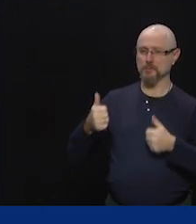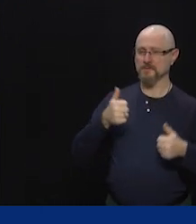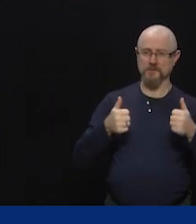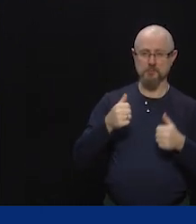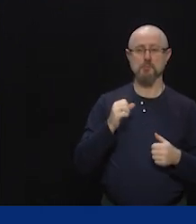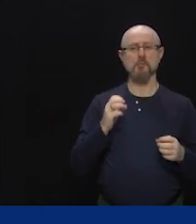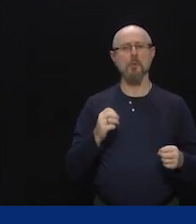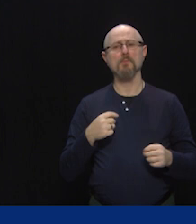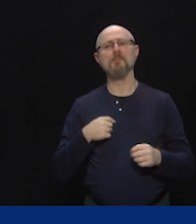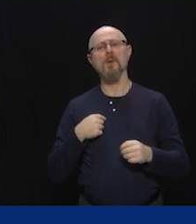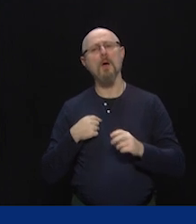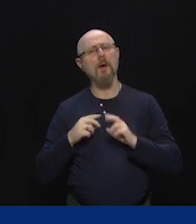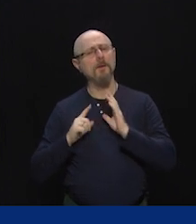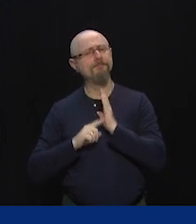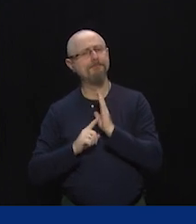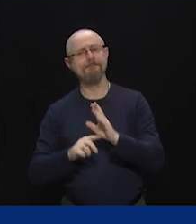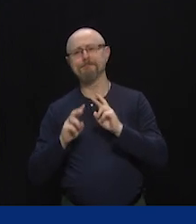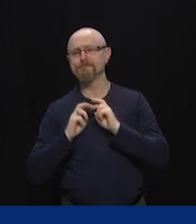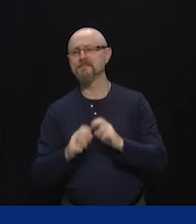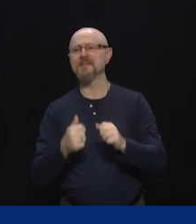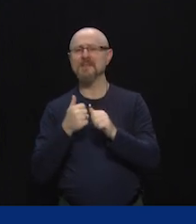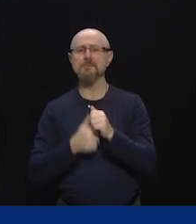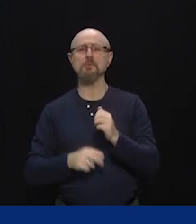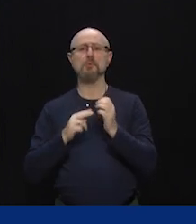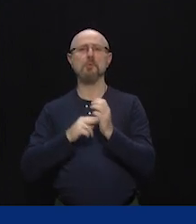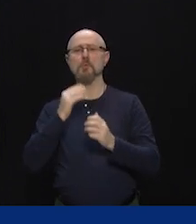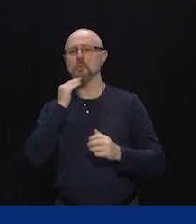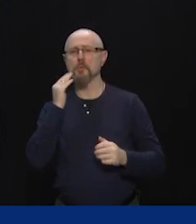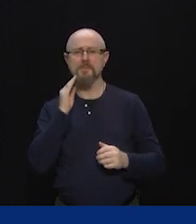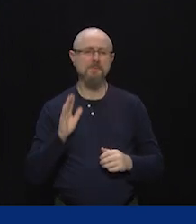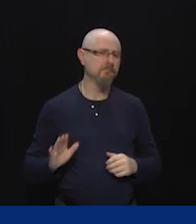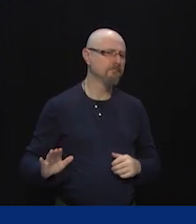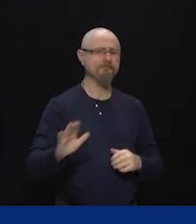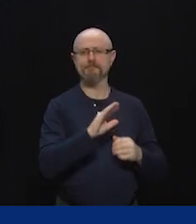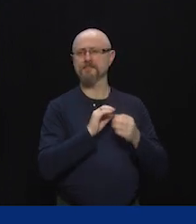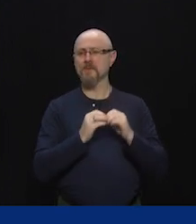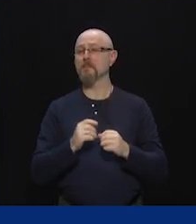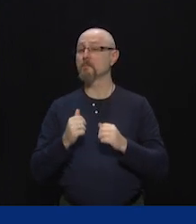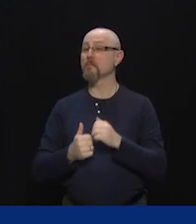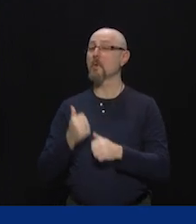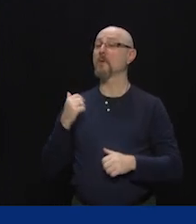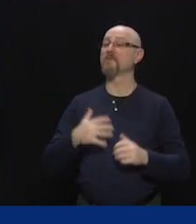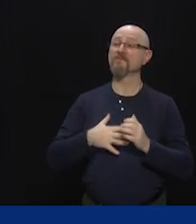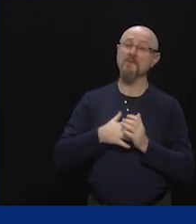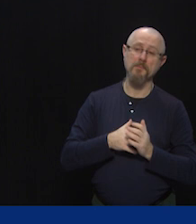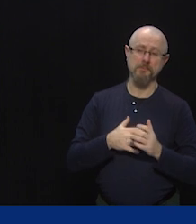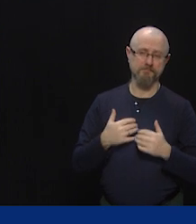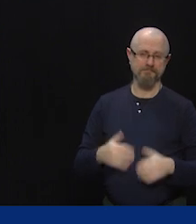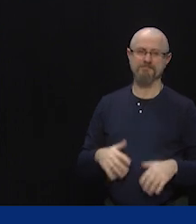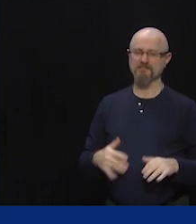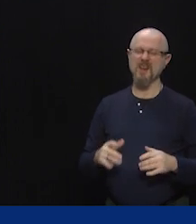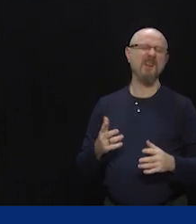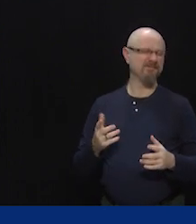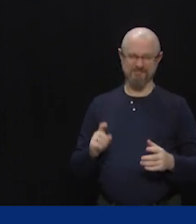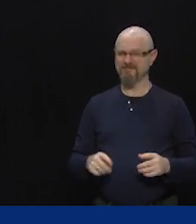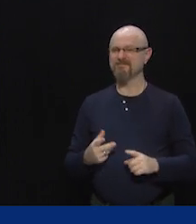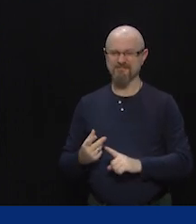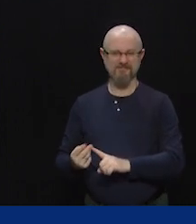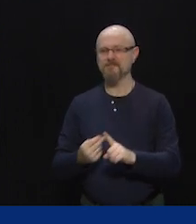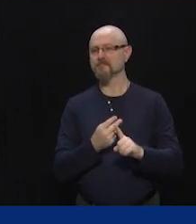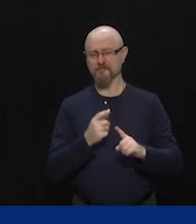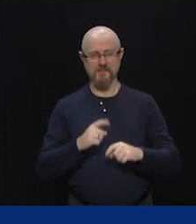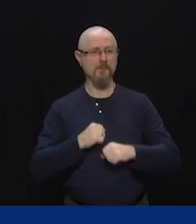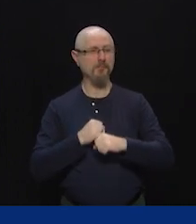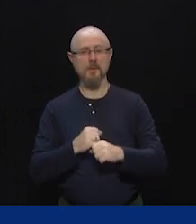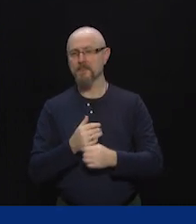data nursing home by nursing home to get these most vulnerable people of our population fully protected with